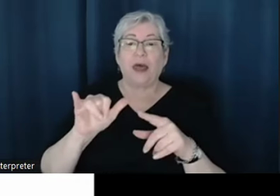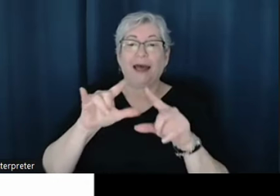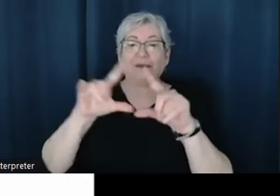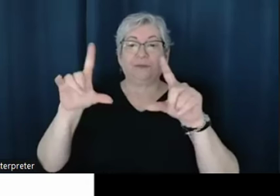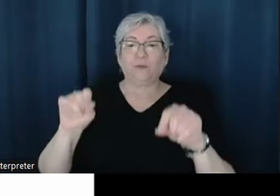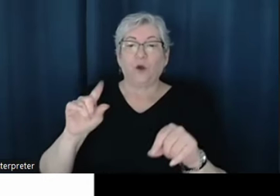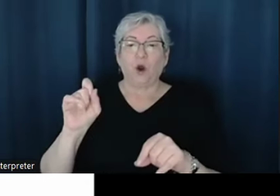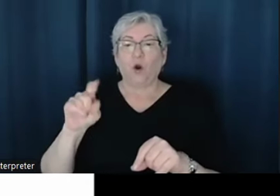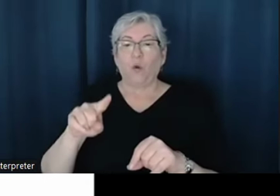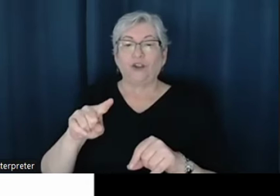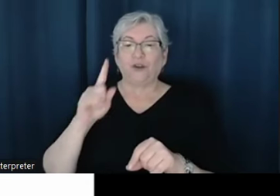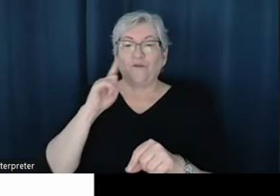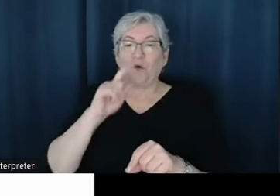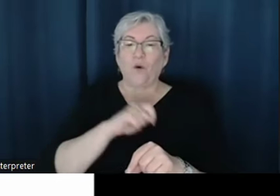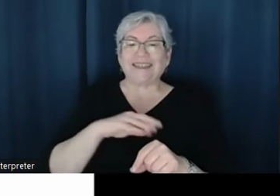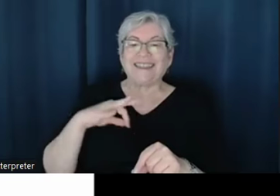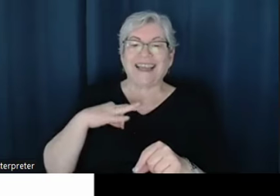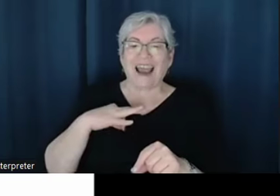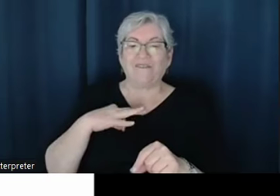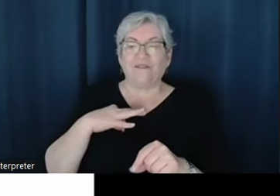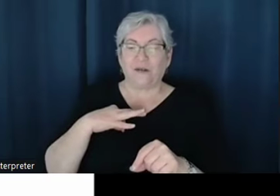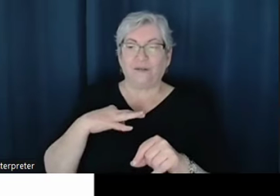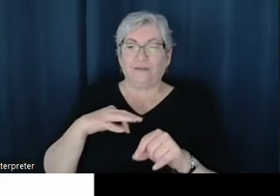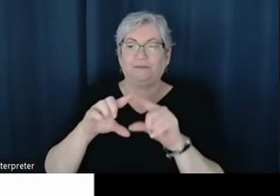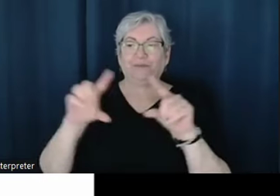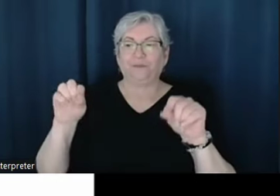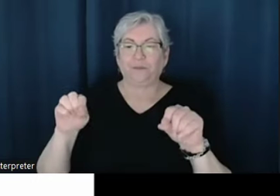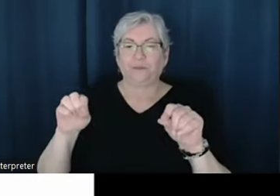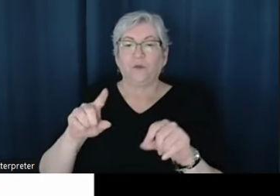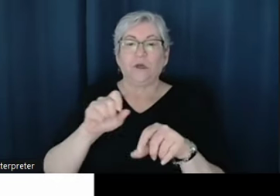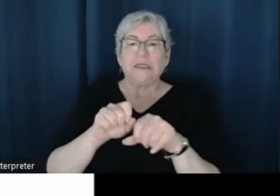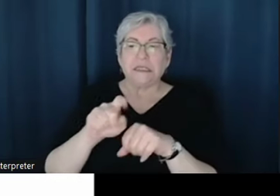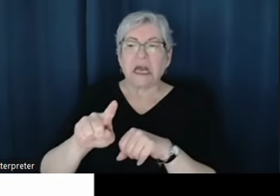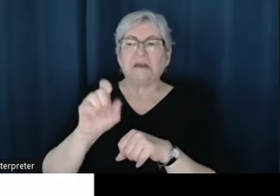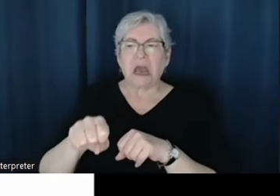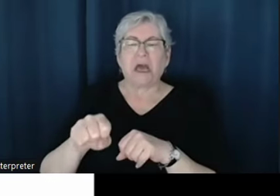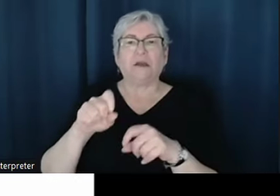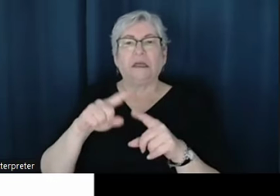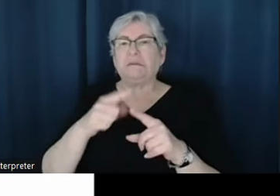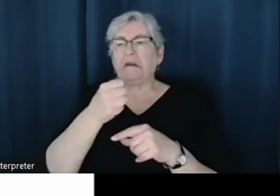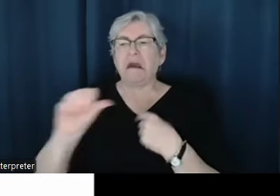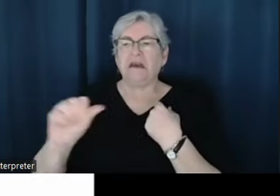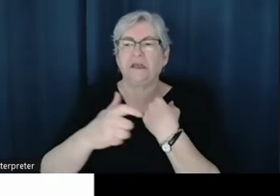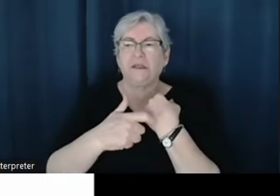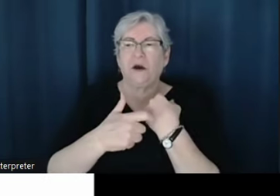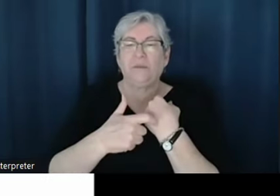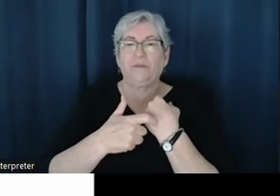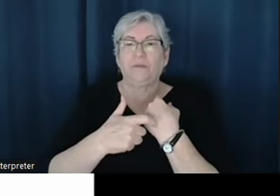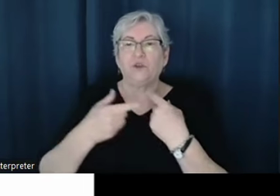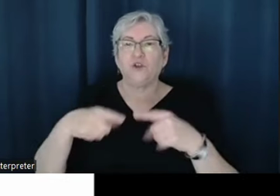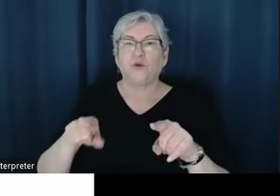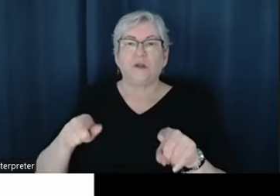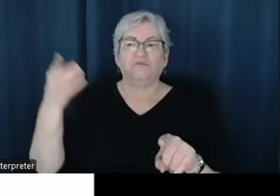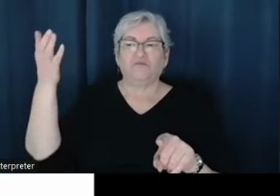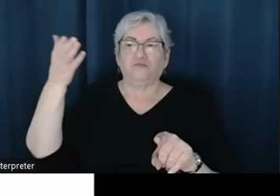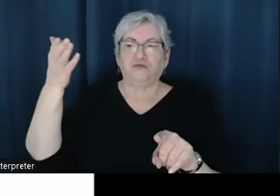Staff pane of the control panel. You may send in your questions at any time during the